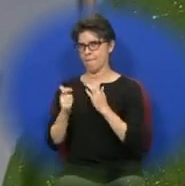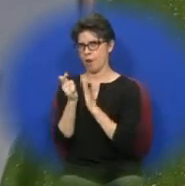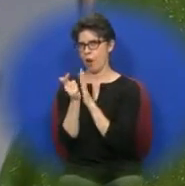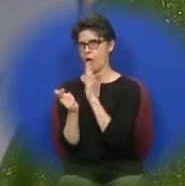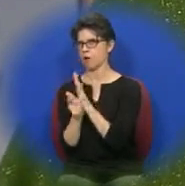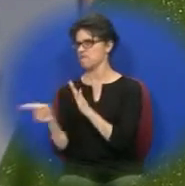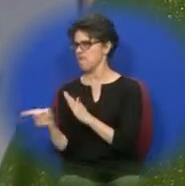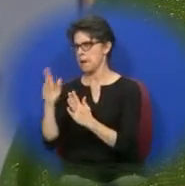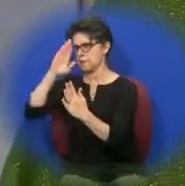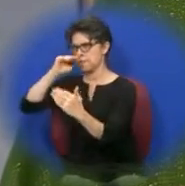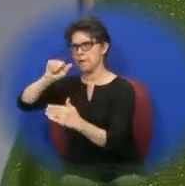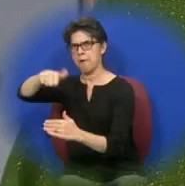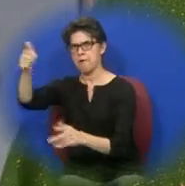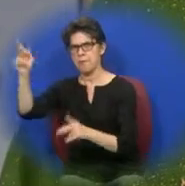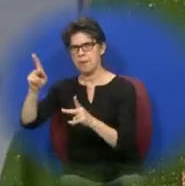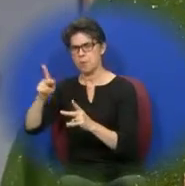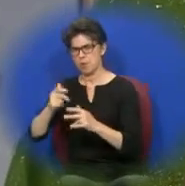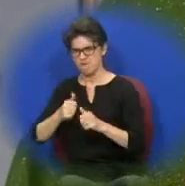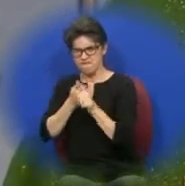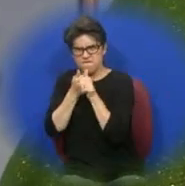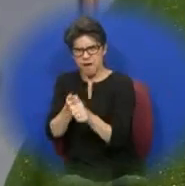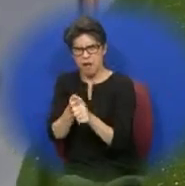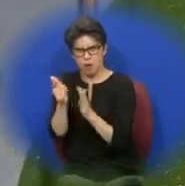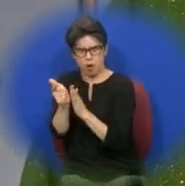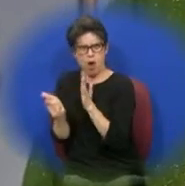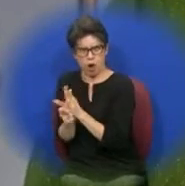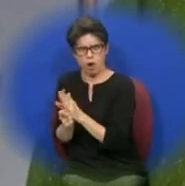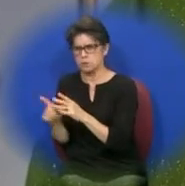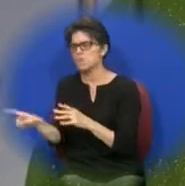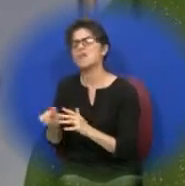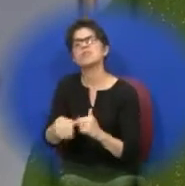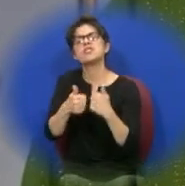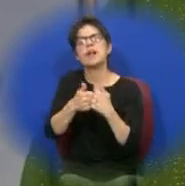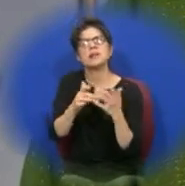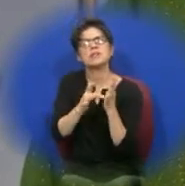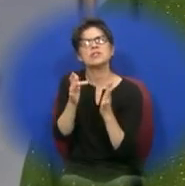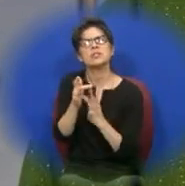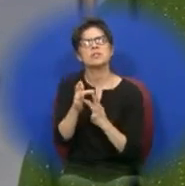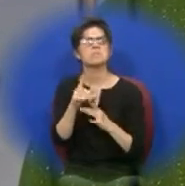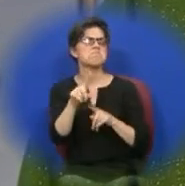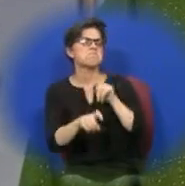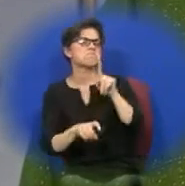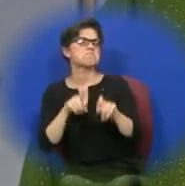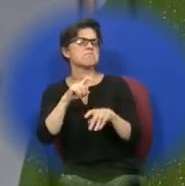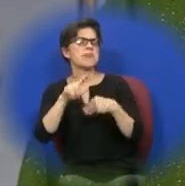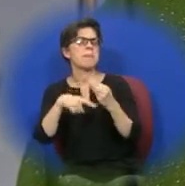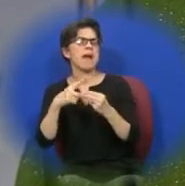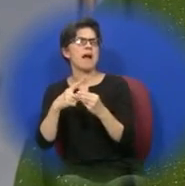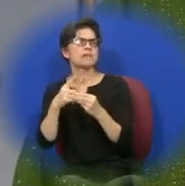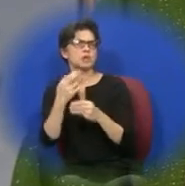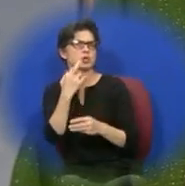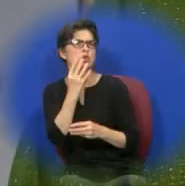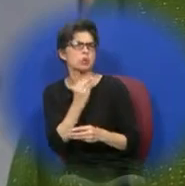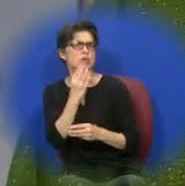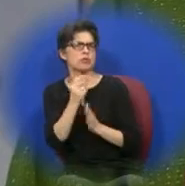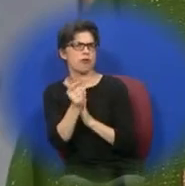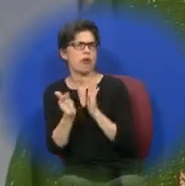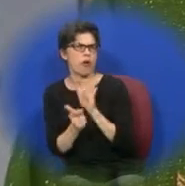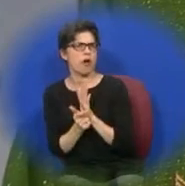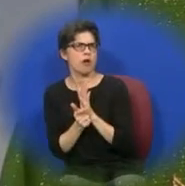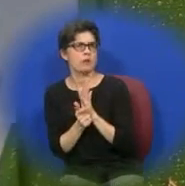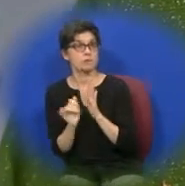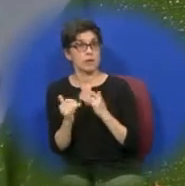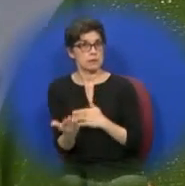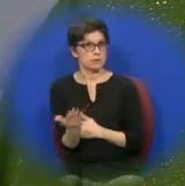expected everybody else to do the same. And so as they were challenging Jesus with different aspects of the law, as is true in this